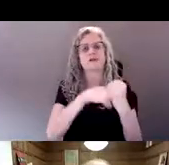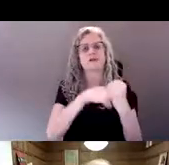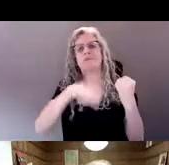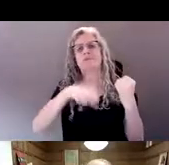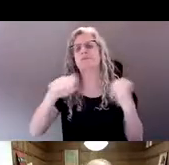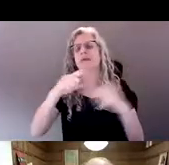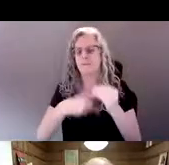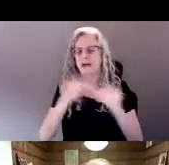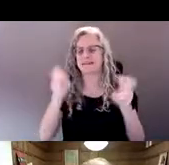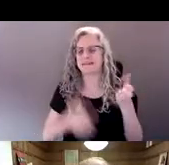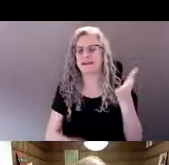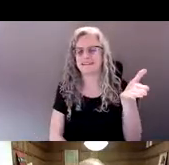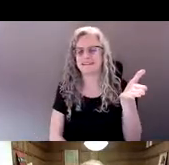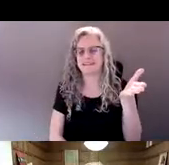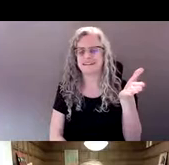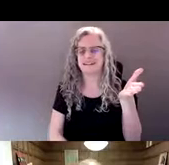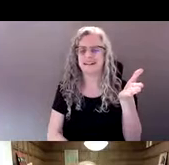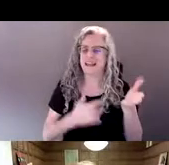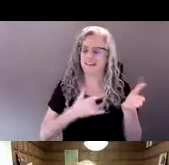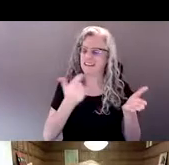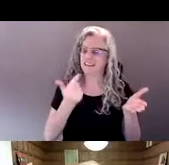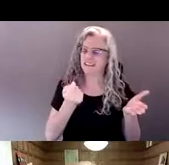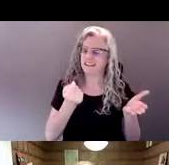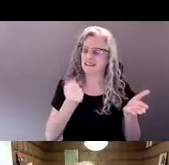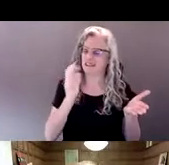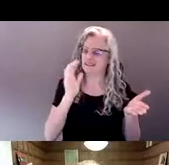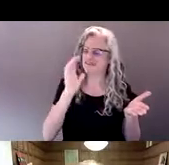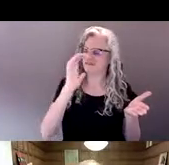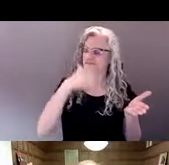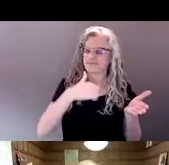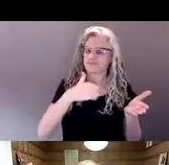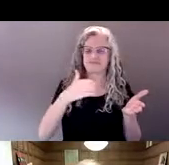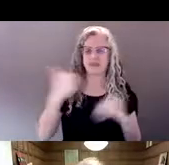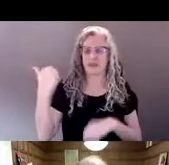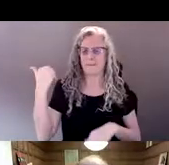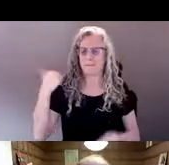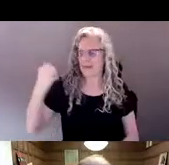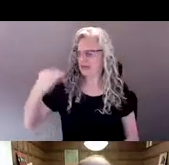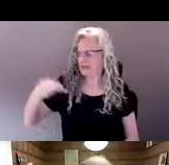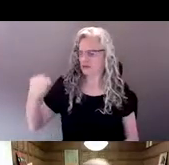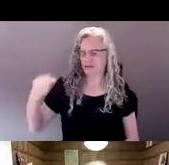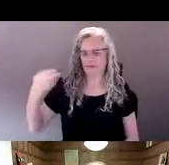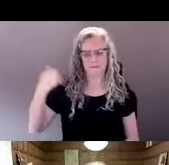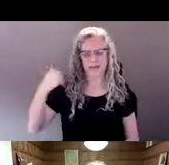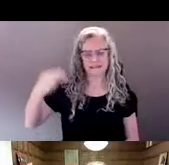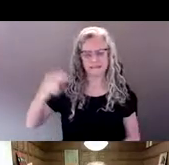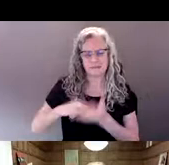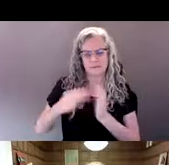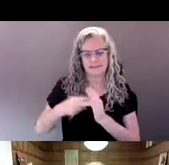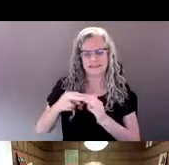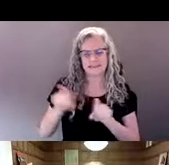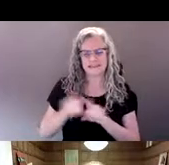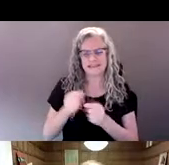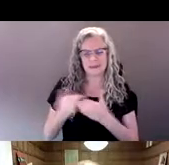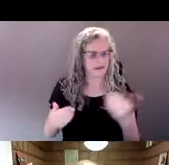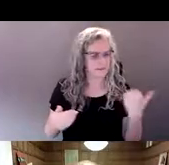It does feel a little redundant. Does the past and history, aren't they the same thing? So let me just distinguish a